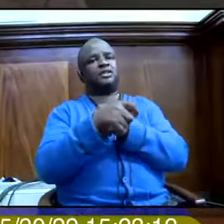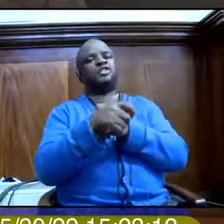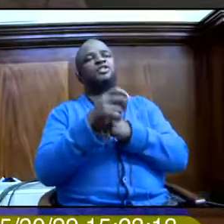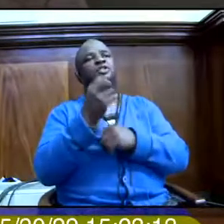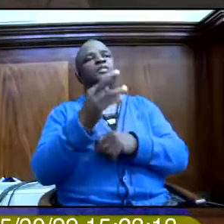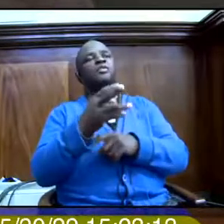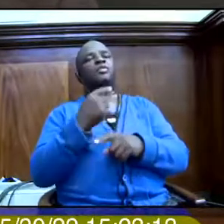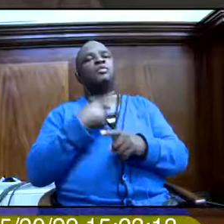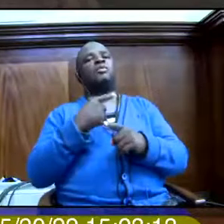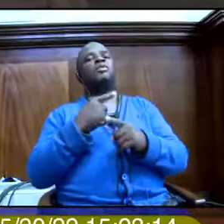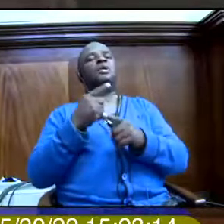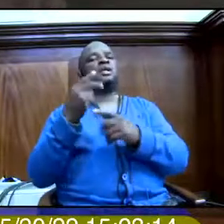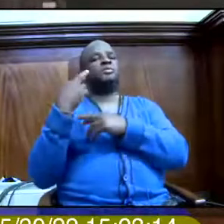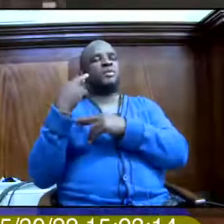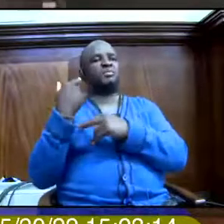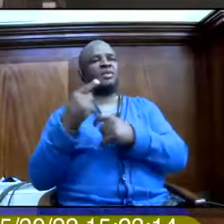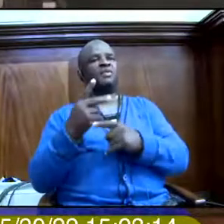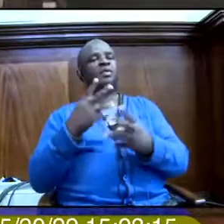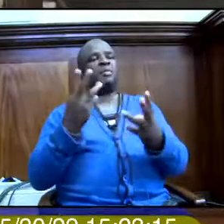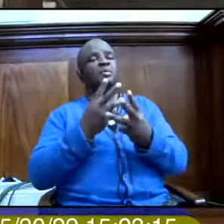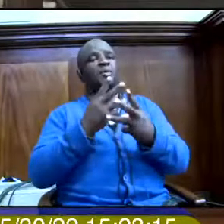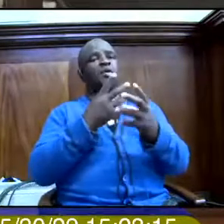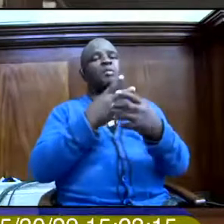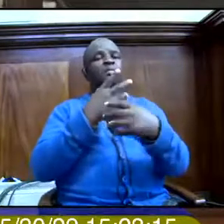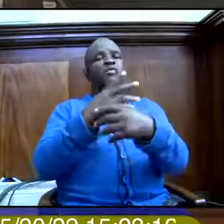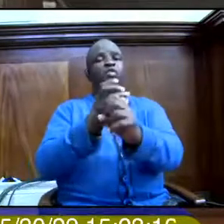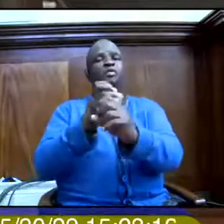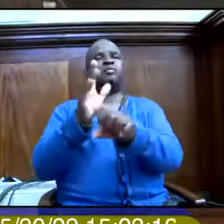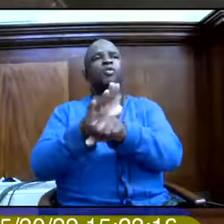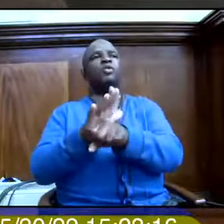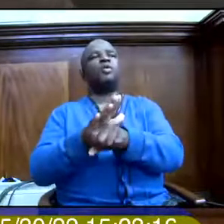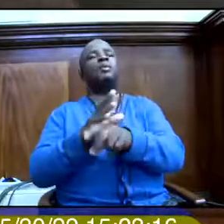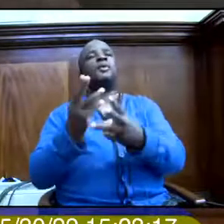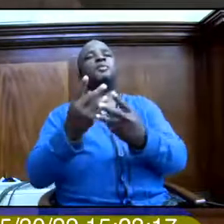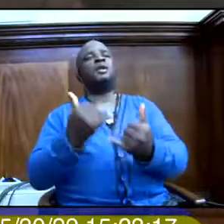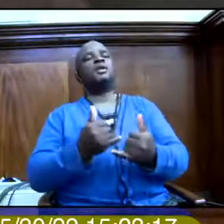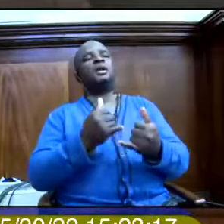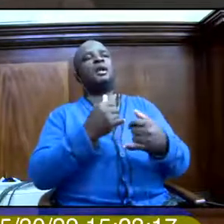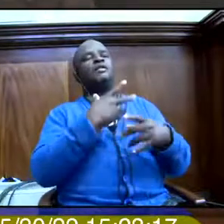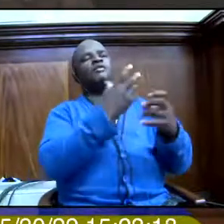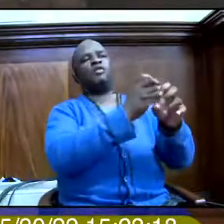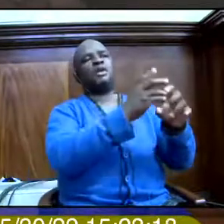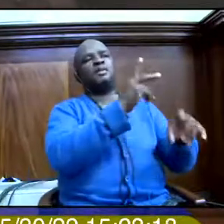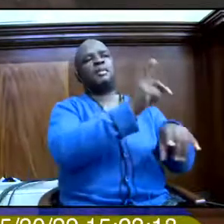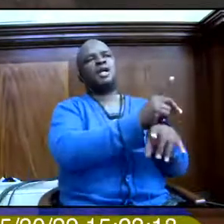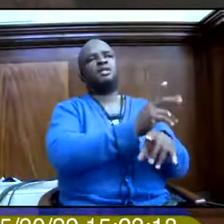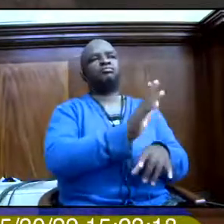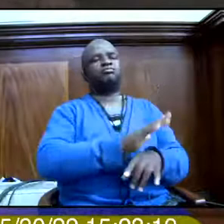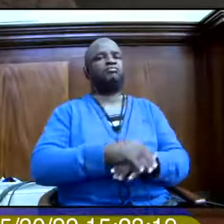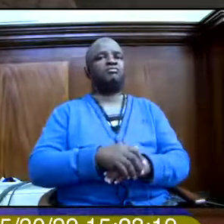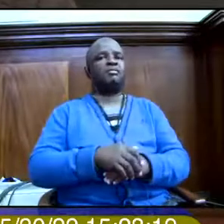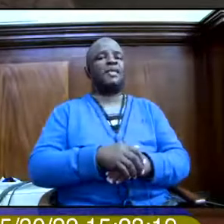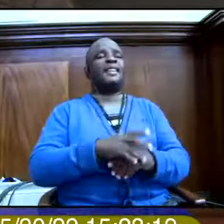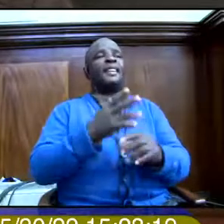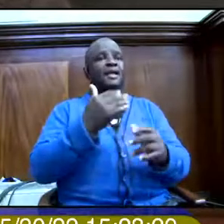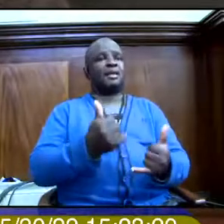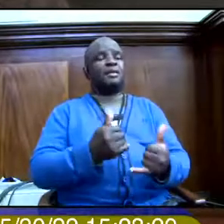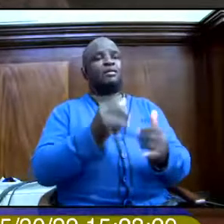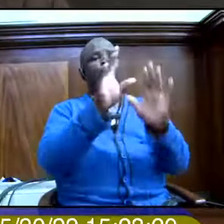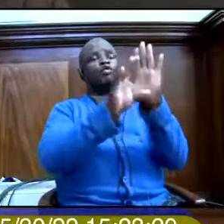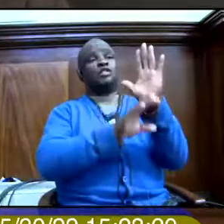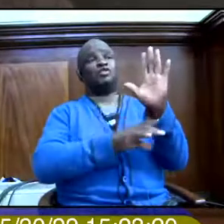of accountability towards the people as proposed as opposed to party bosses the recent constitutional